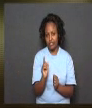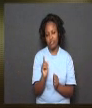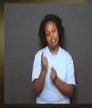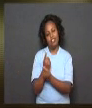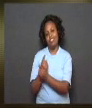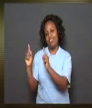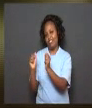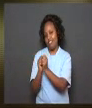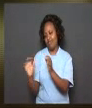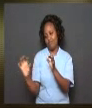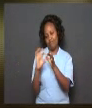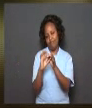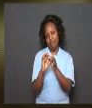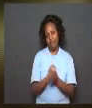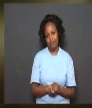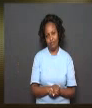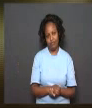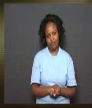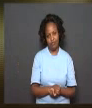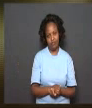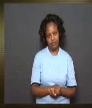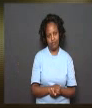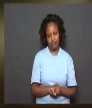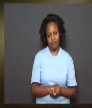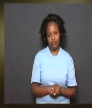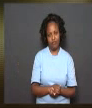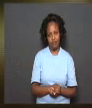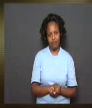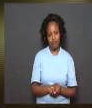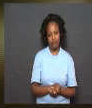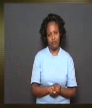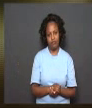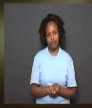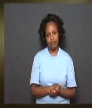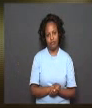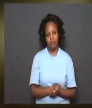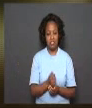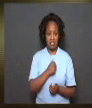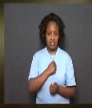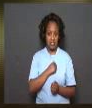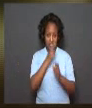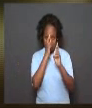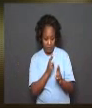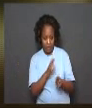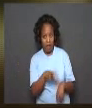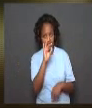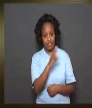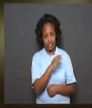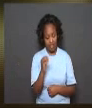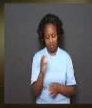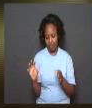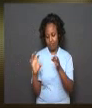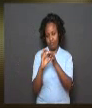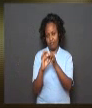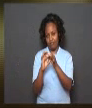of labor. The right to honor and reputation is